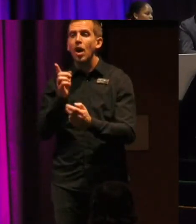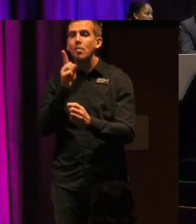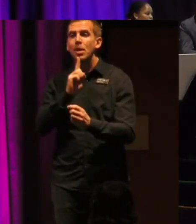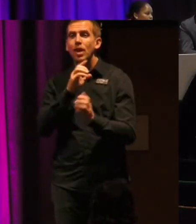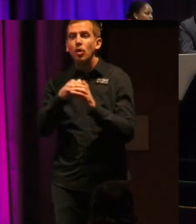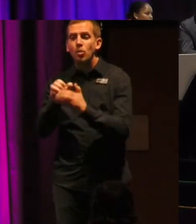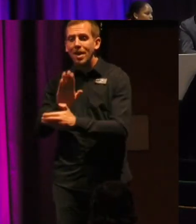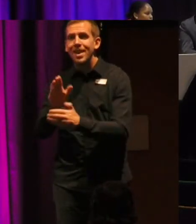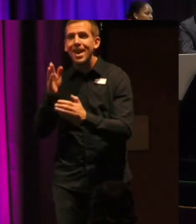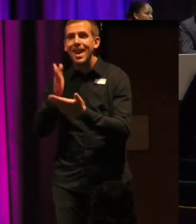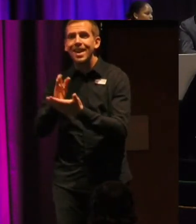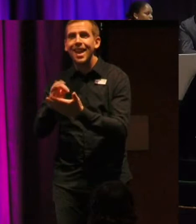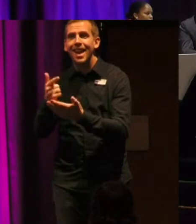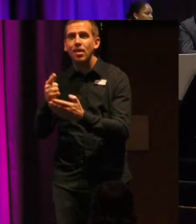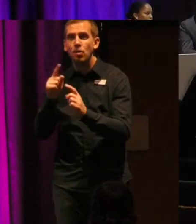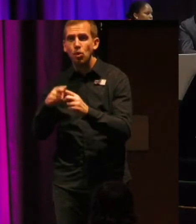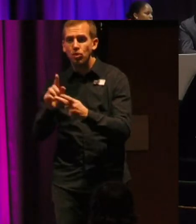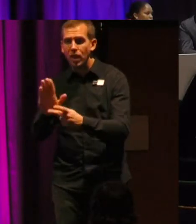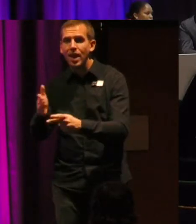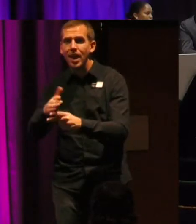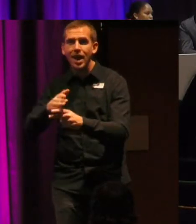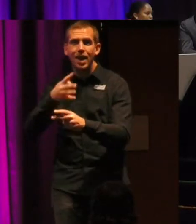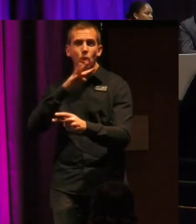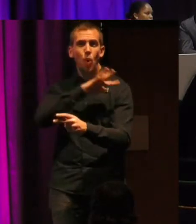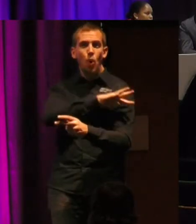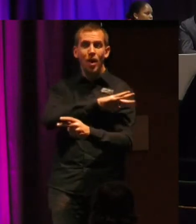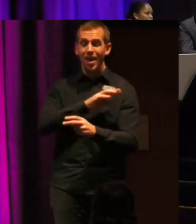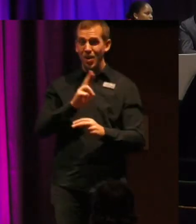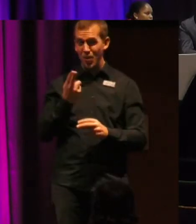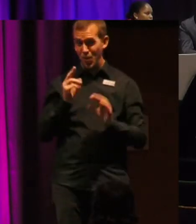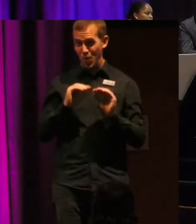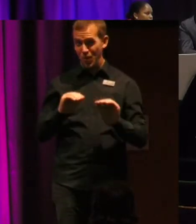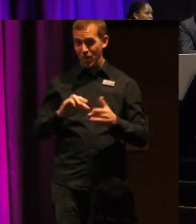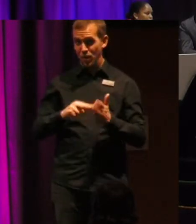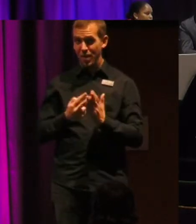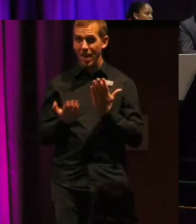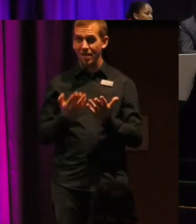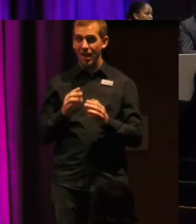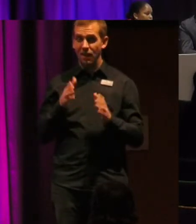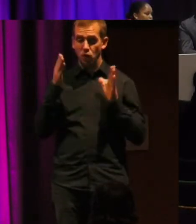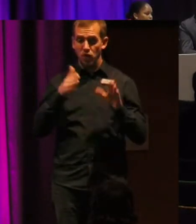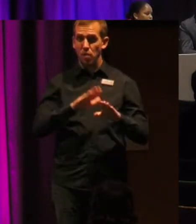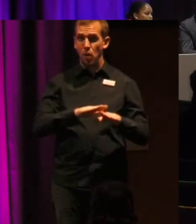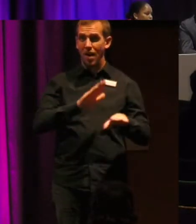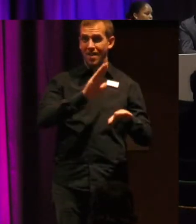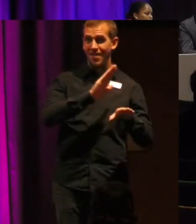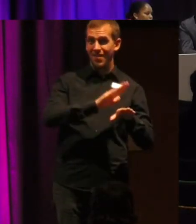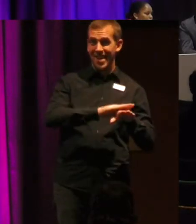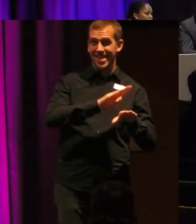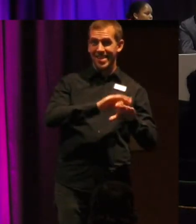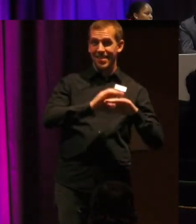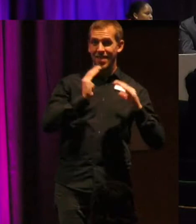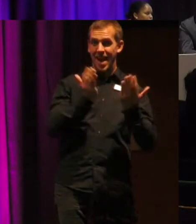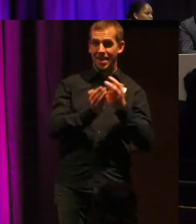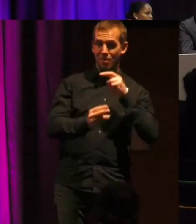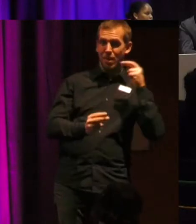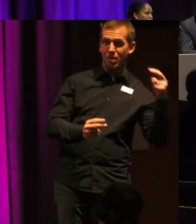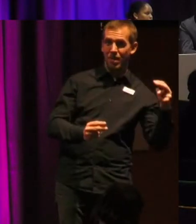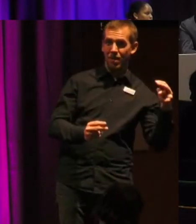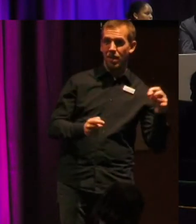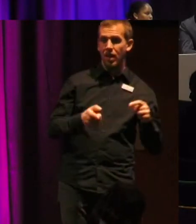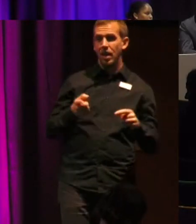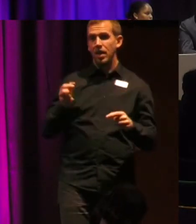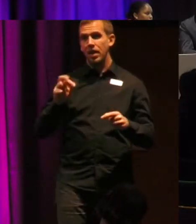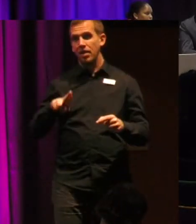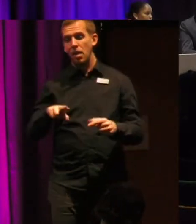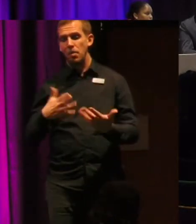I mean, our education system is a very Western, egocentric kind of education system that doesn't teach about the contributions